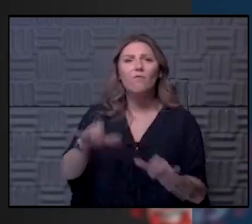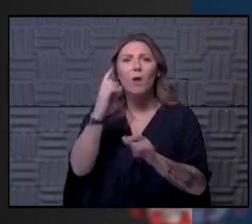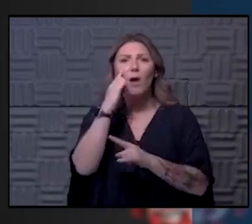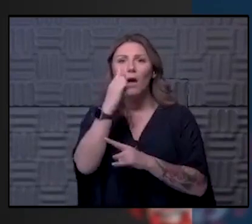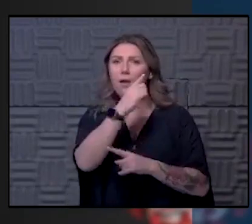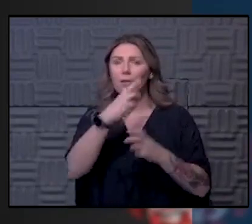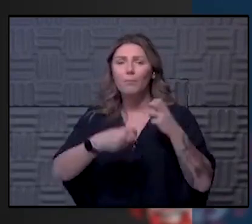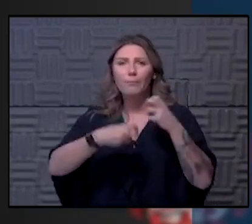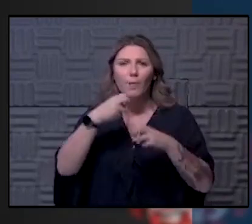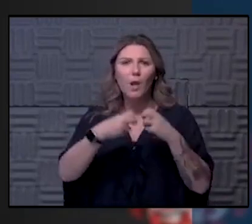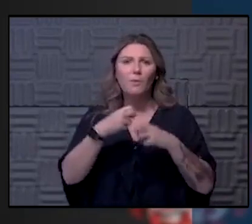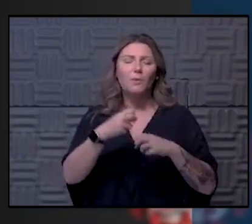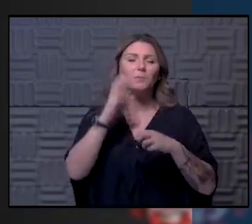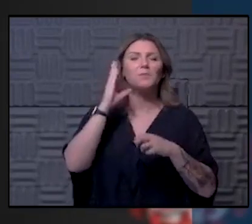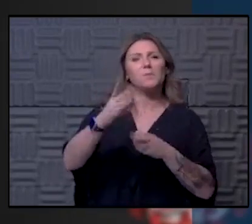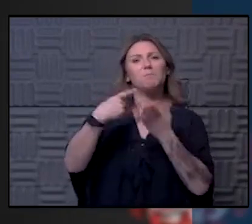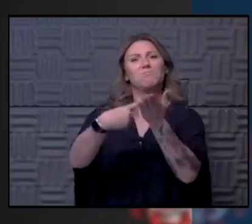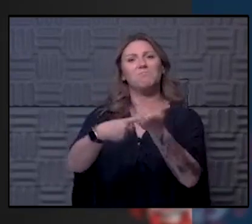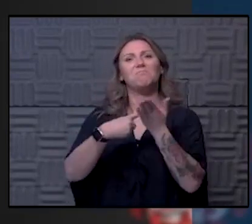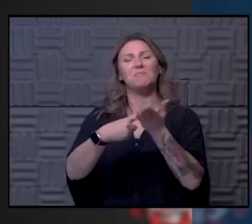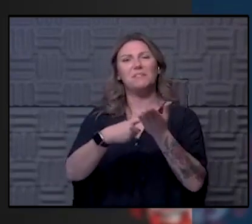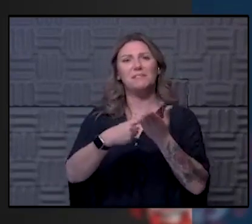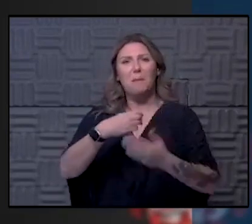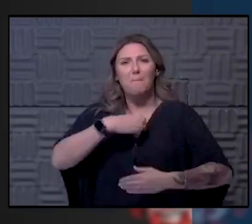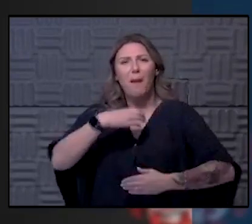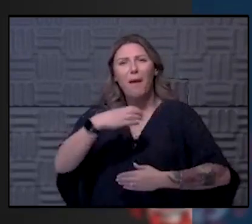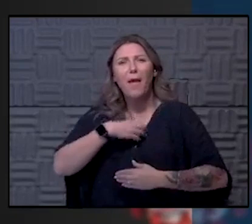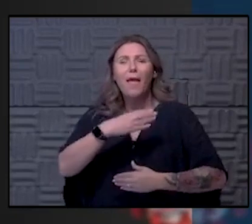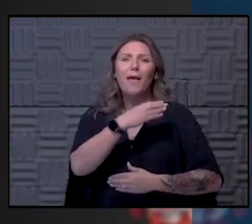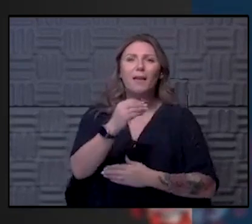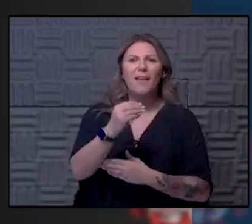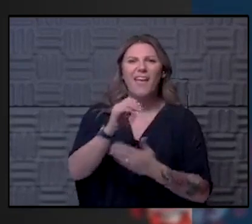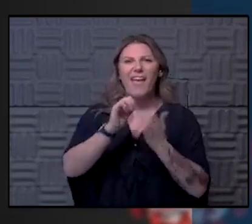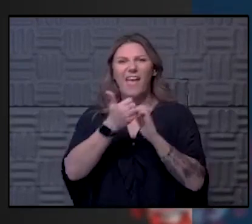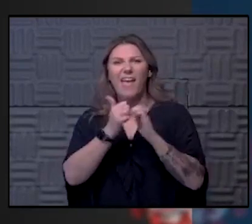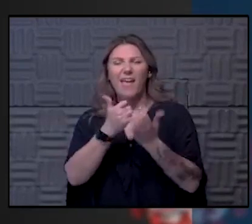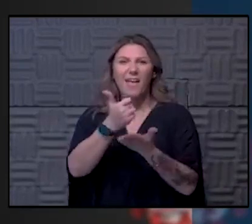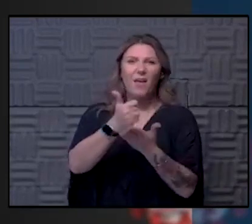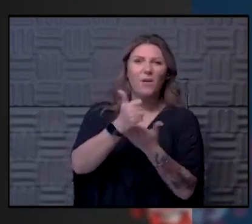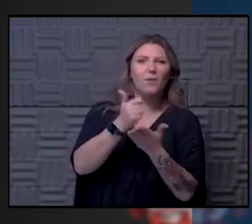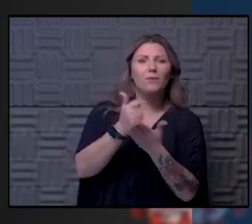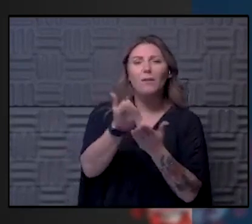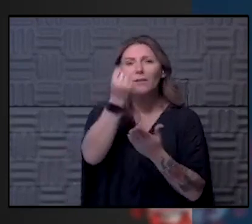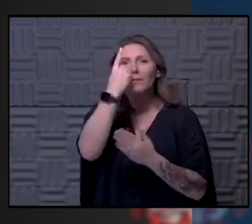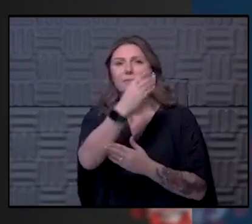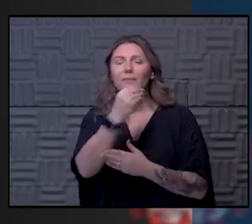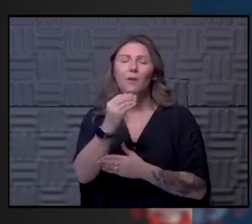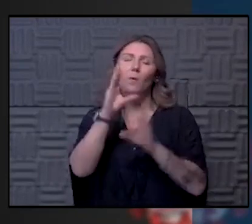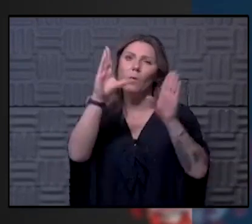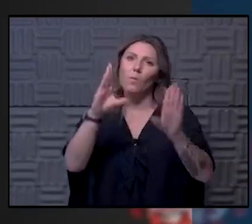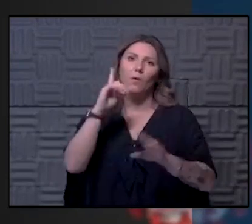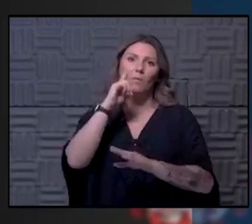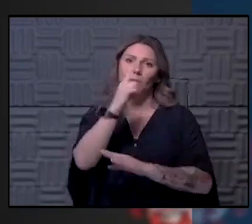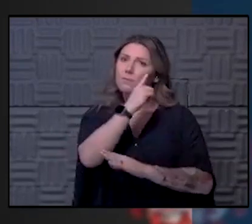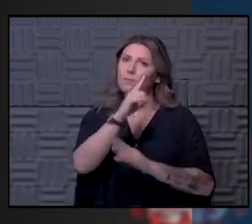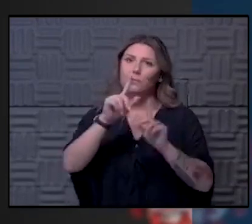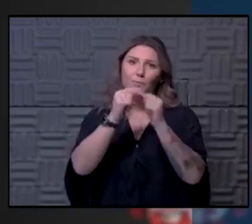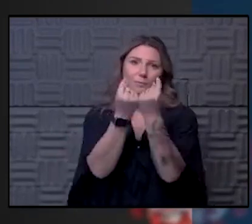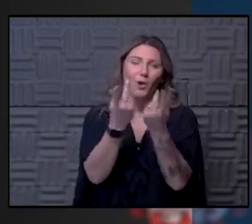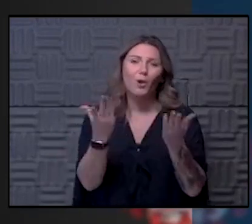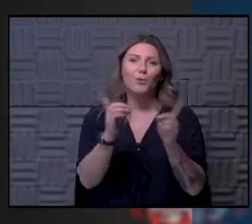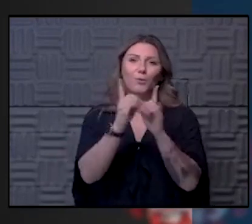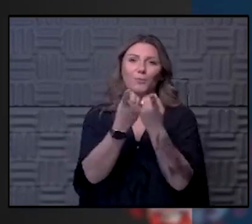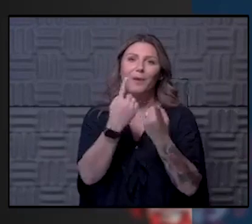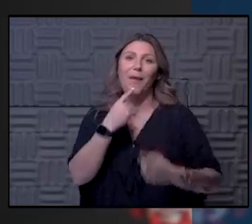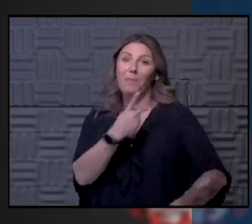those complaints and help us put it into perspective. We have a great ophthalmology department here at KU, and I know I'm a patient